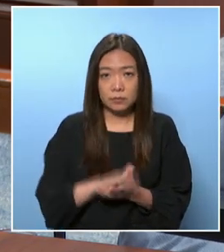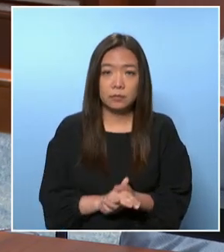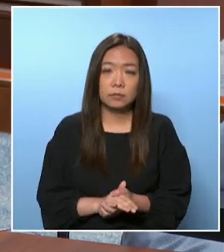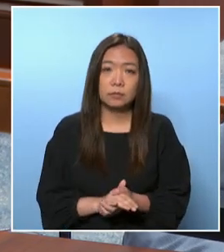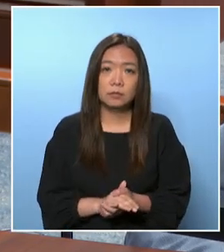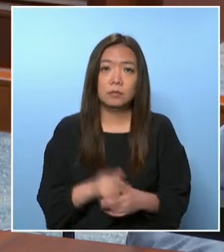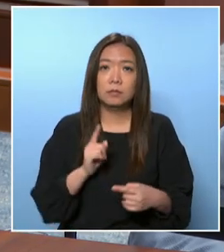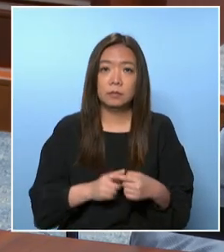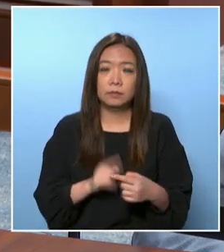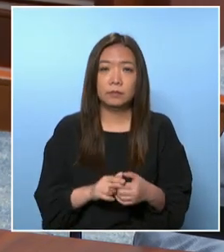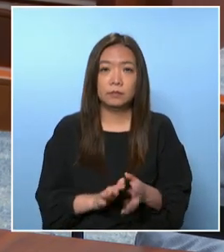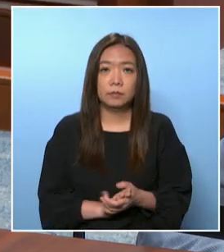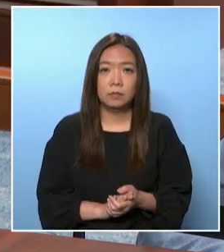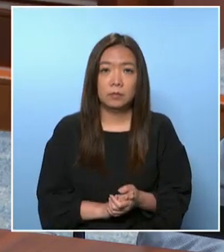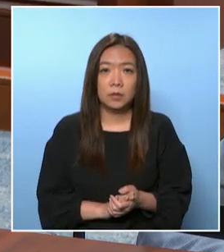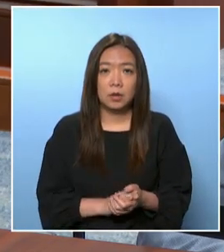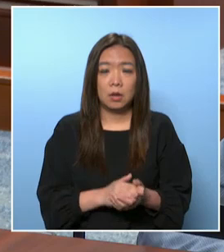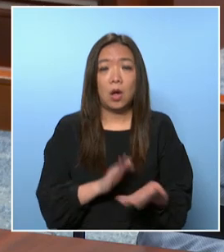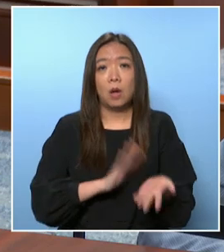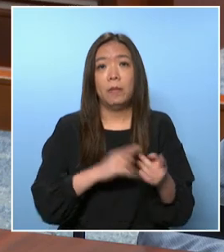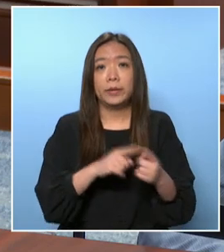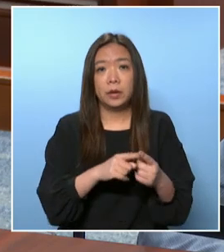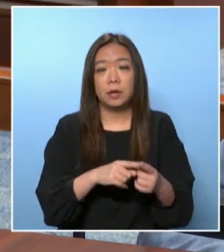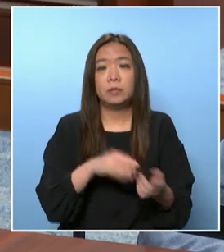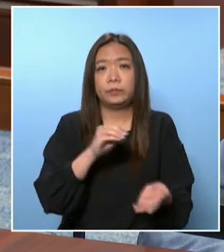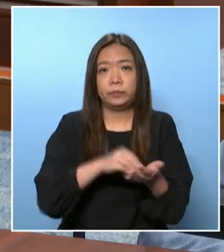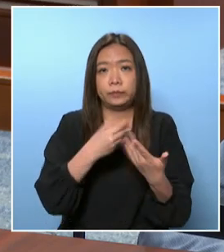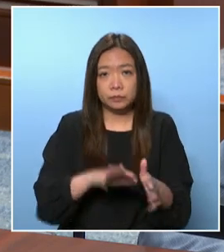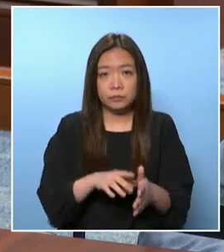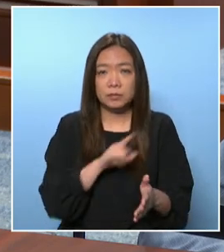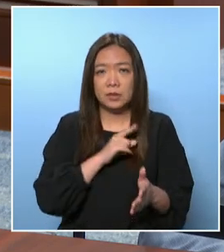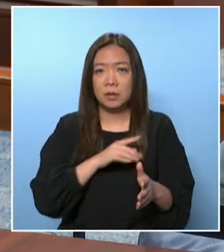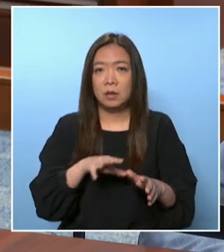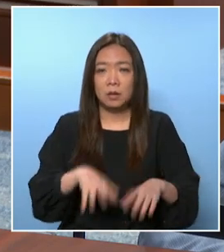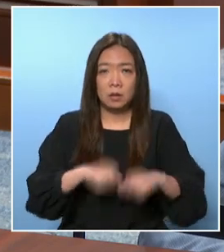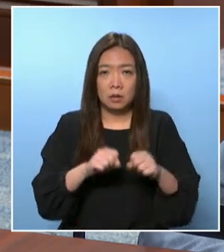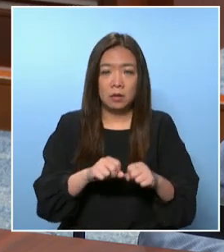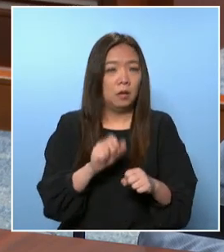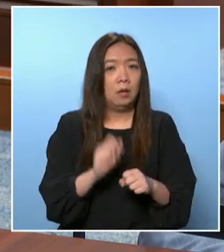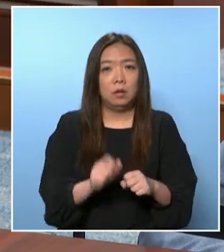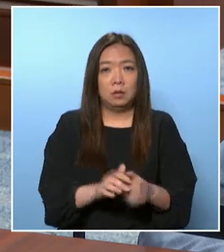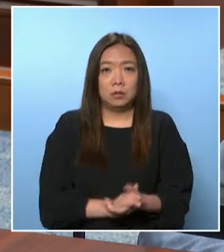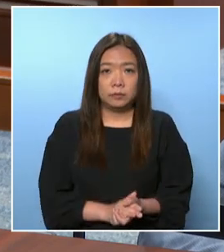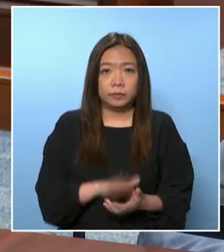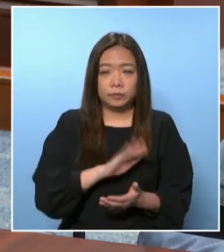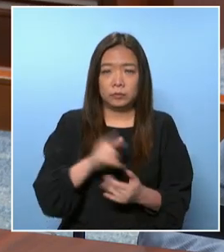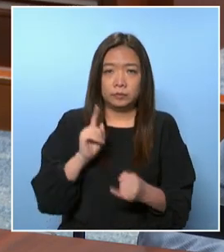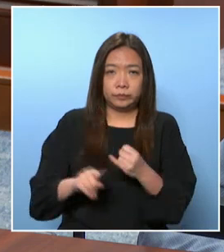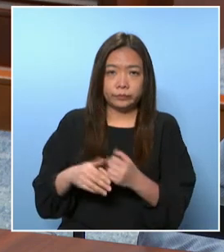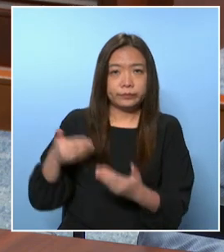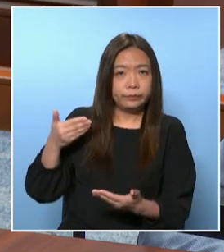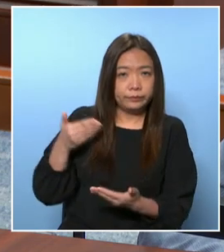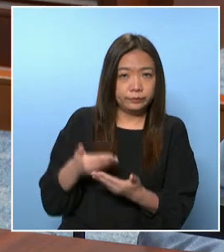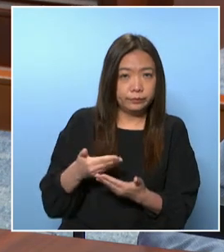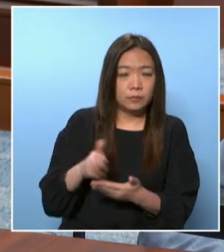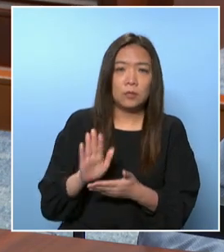also seen some of these cases. The patient has decided against any resuscitation, but at